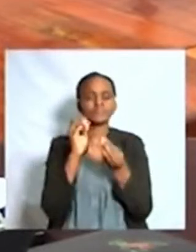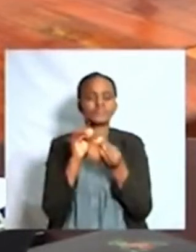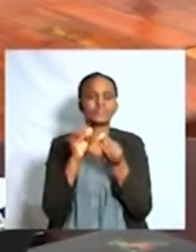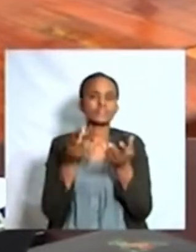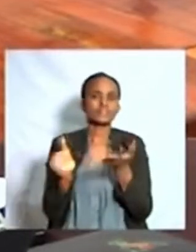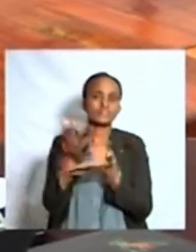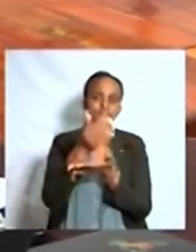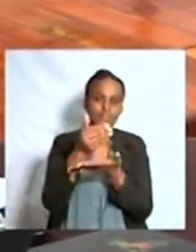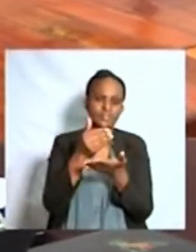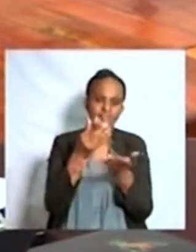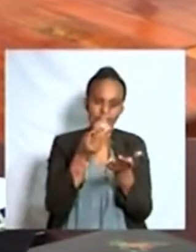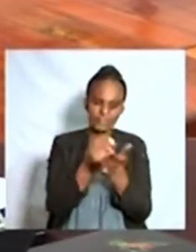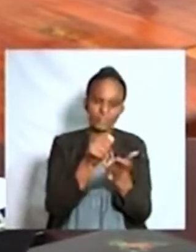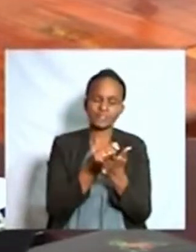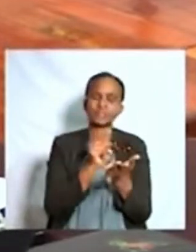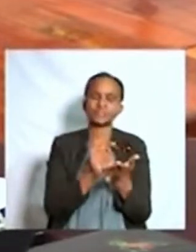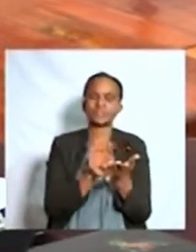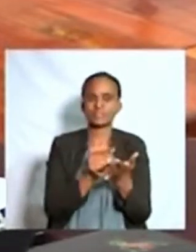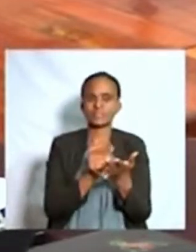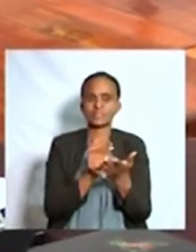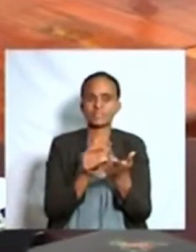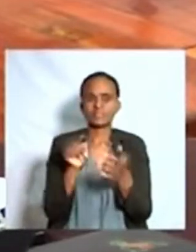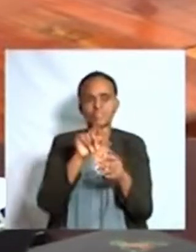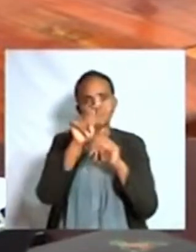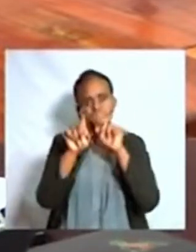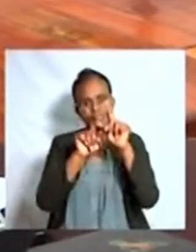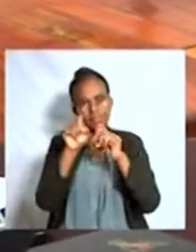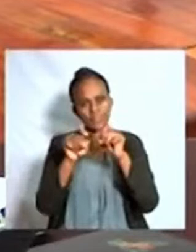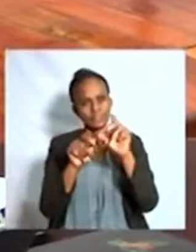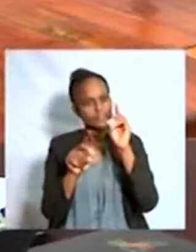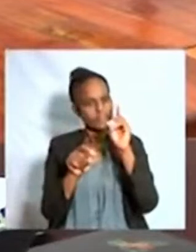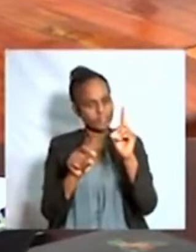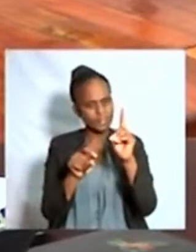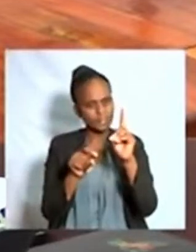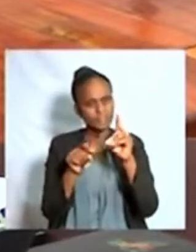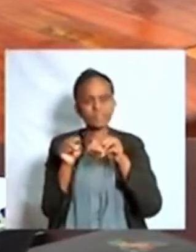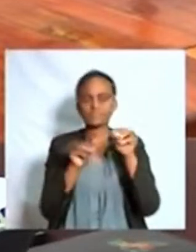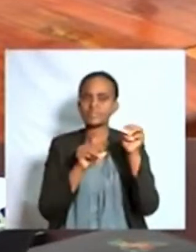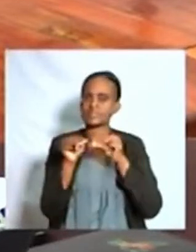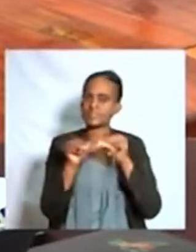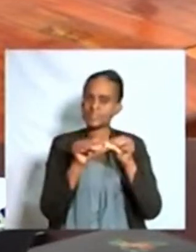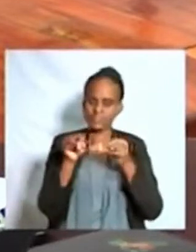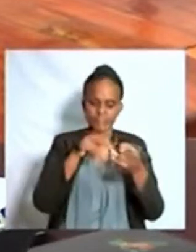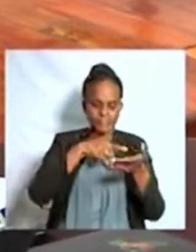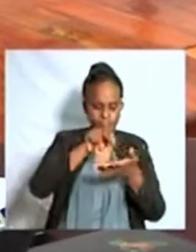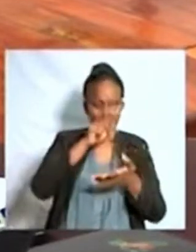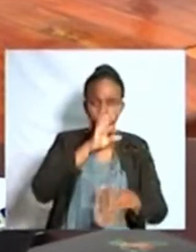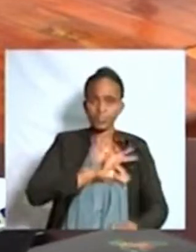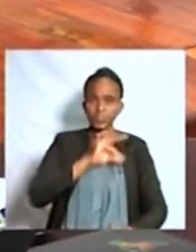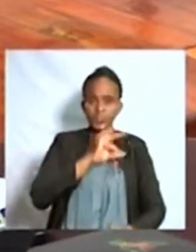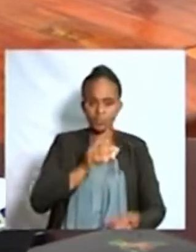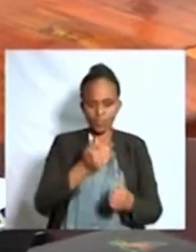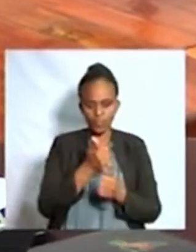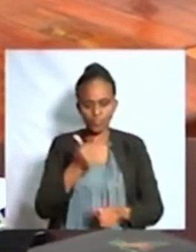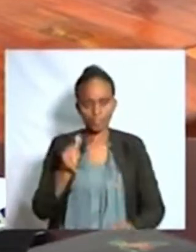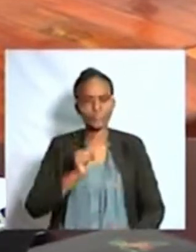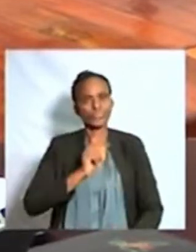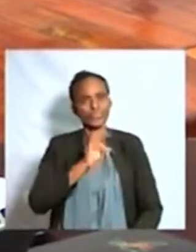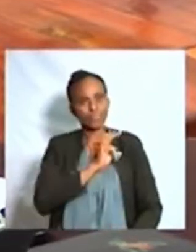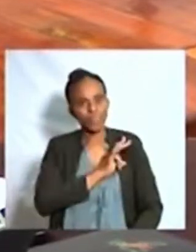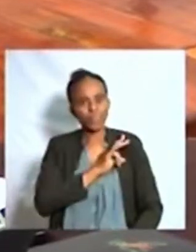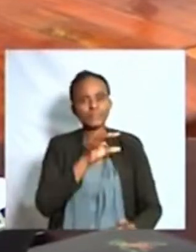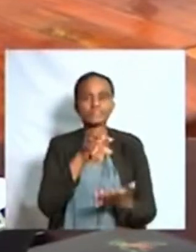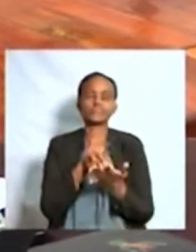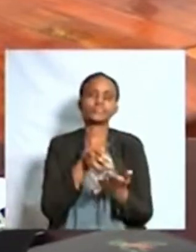collecting on-source revenue. Query D, management of payroll and other staff or related